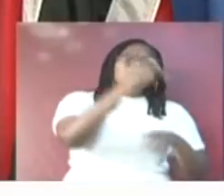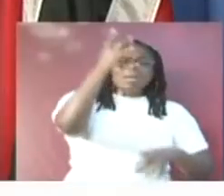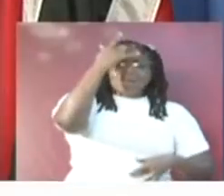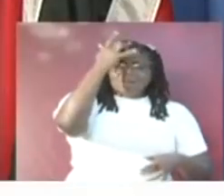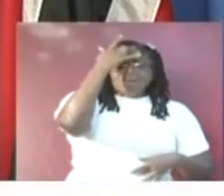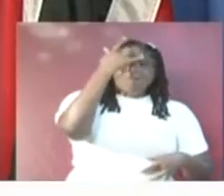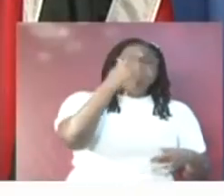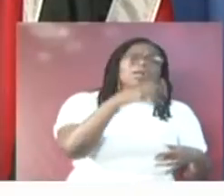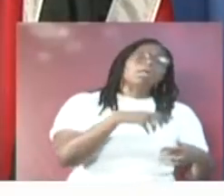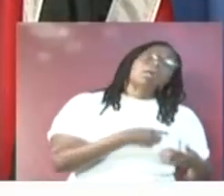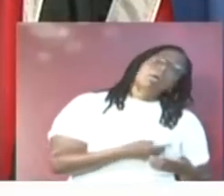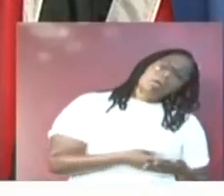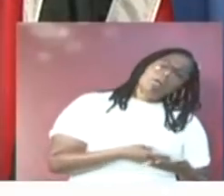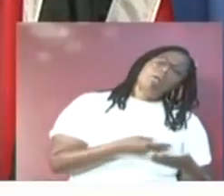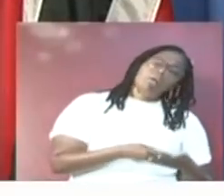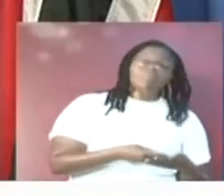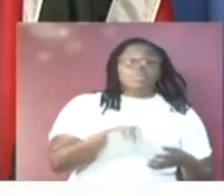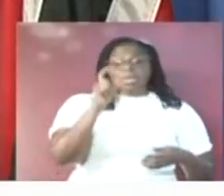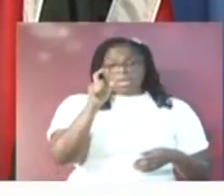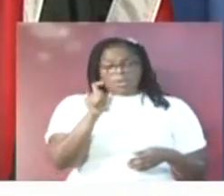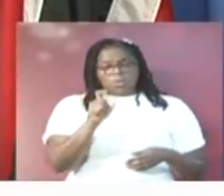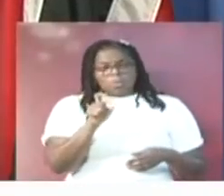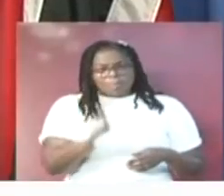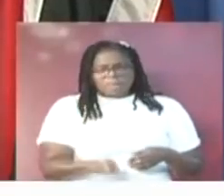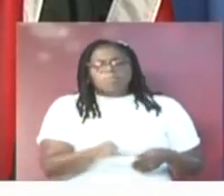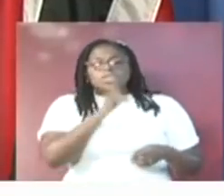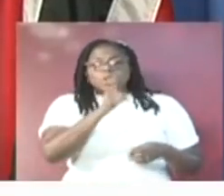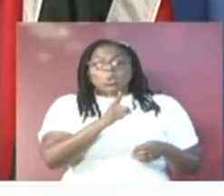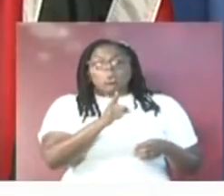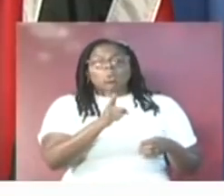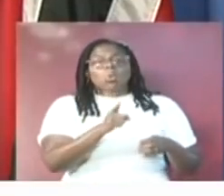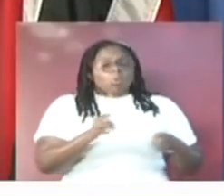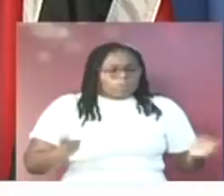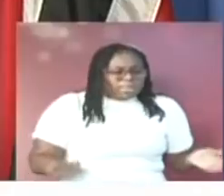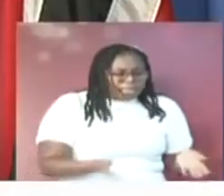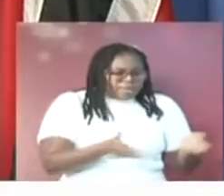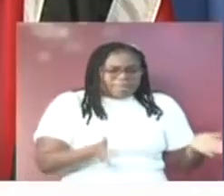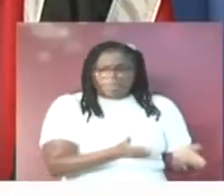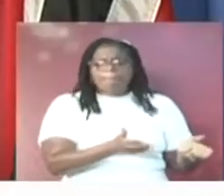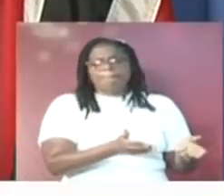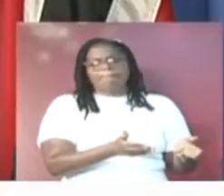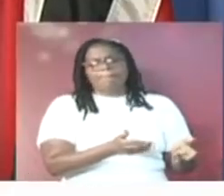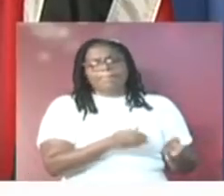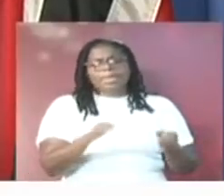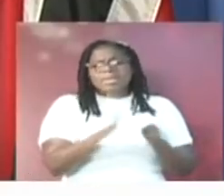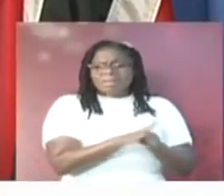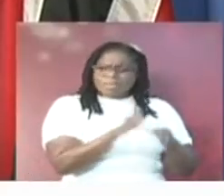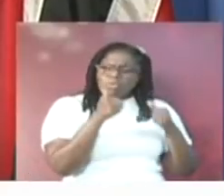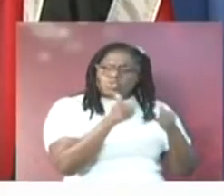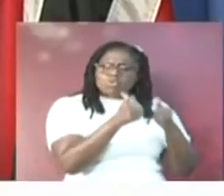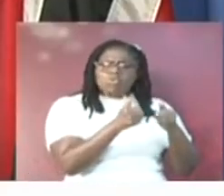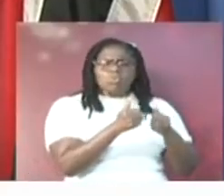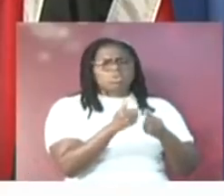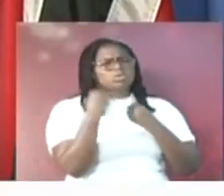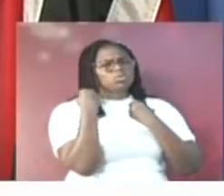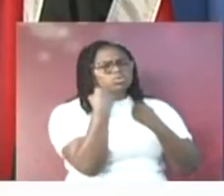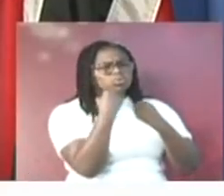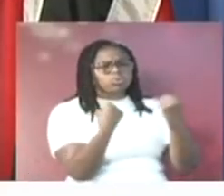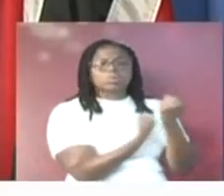the healthcare response that is required under those circumstances. And we did say